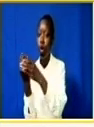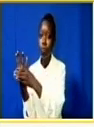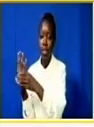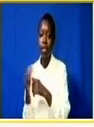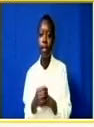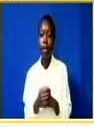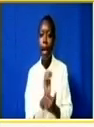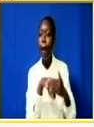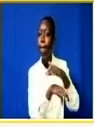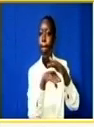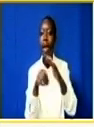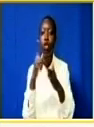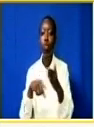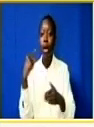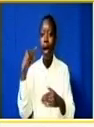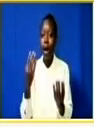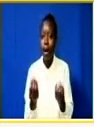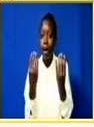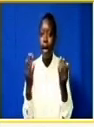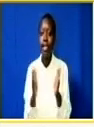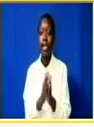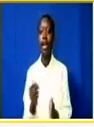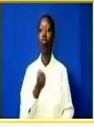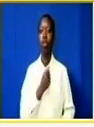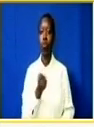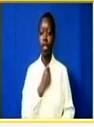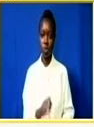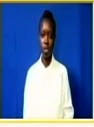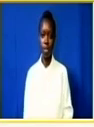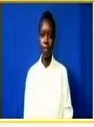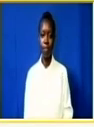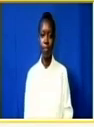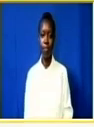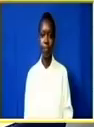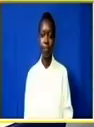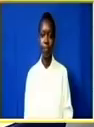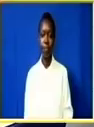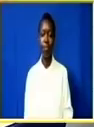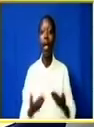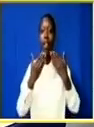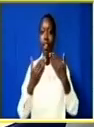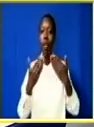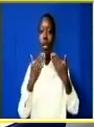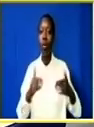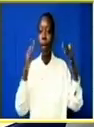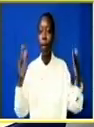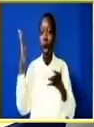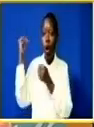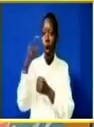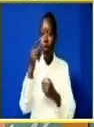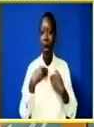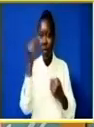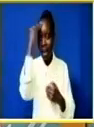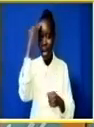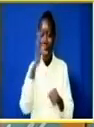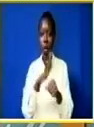sweet potatoes, which happen also to be food. Good. Yes. I thank you so much. I hope you guys have learned a lot.